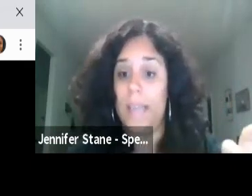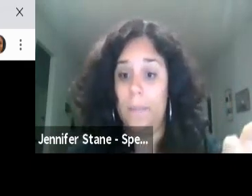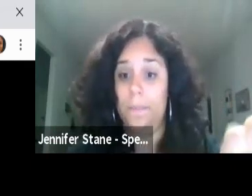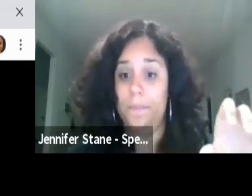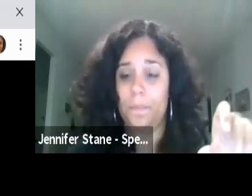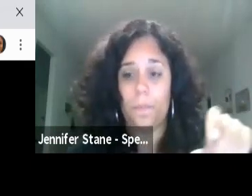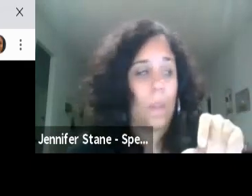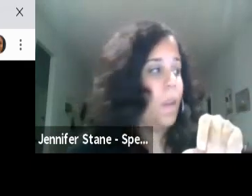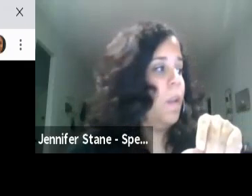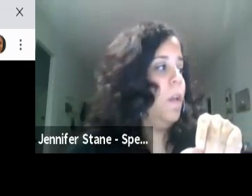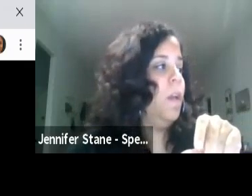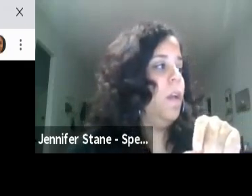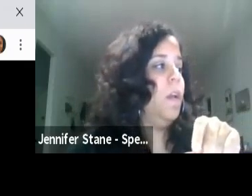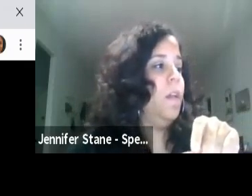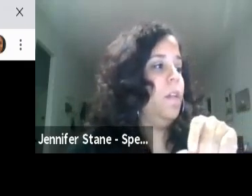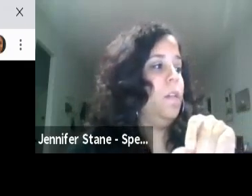in a day.